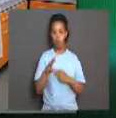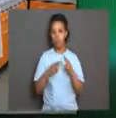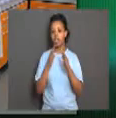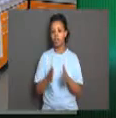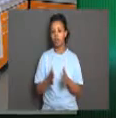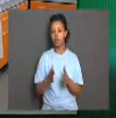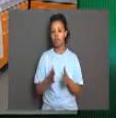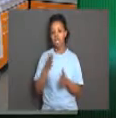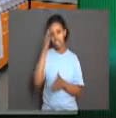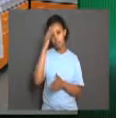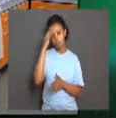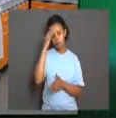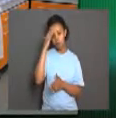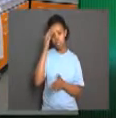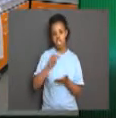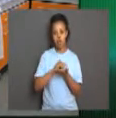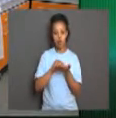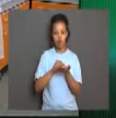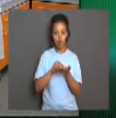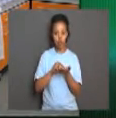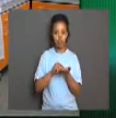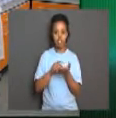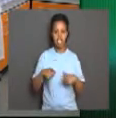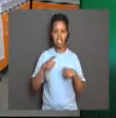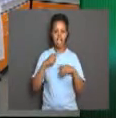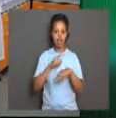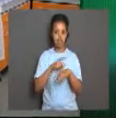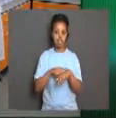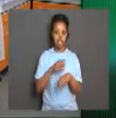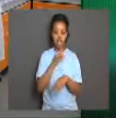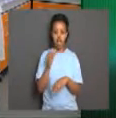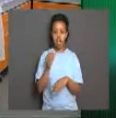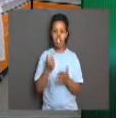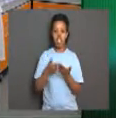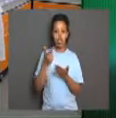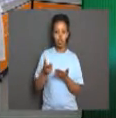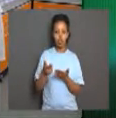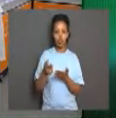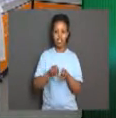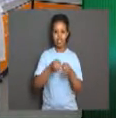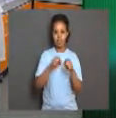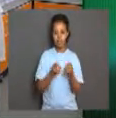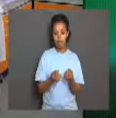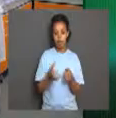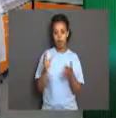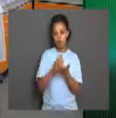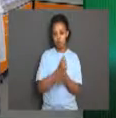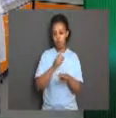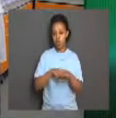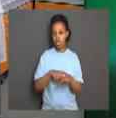Scientists know the lifespan of molecules and how long it takes for them to break